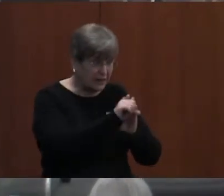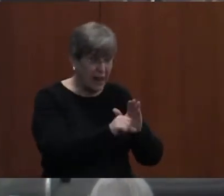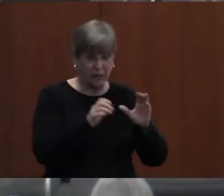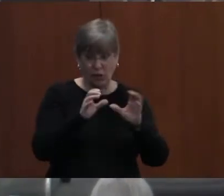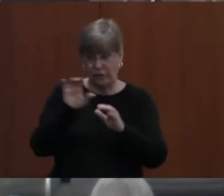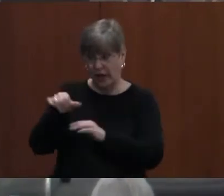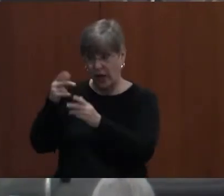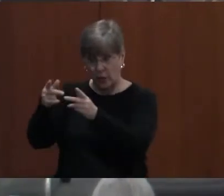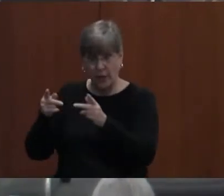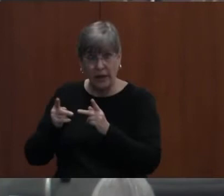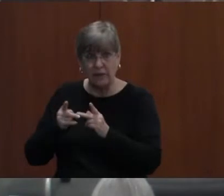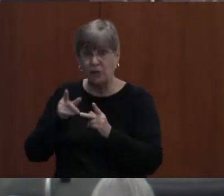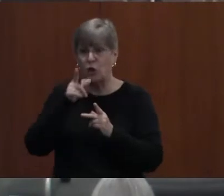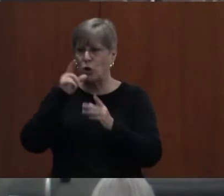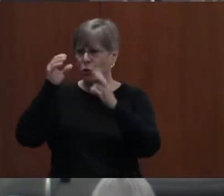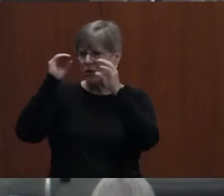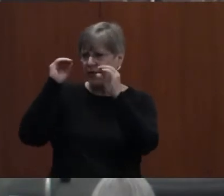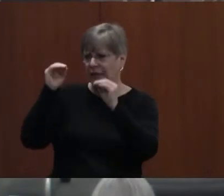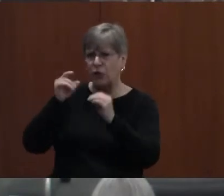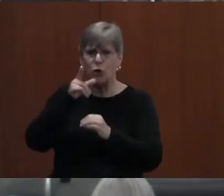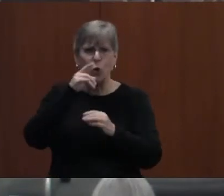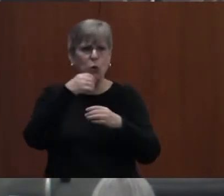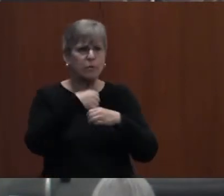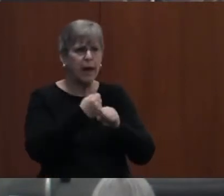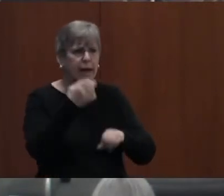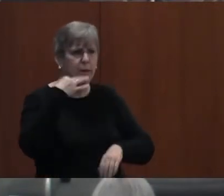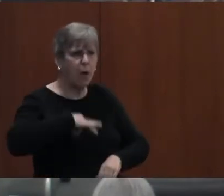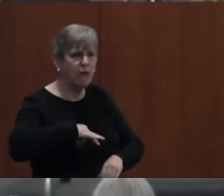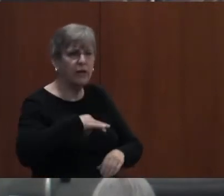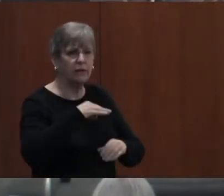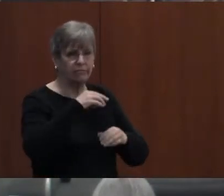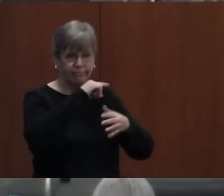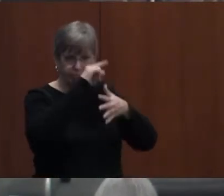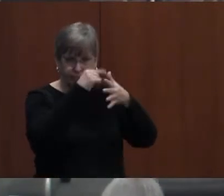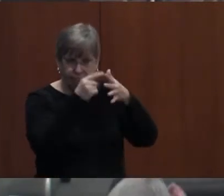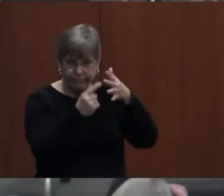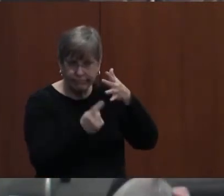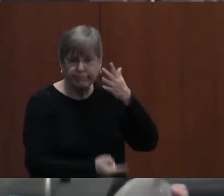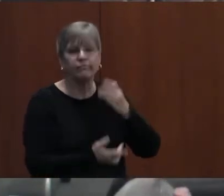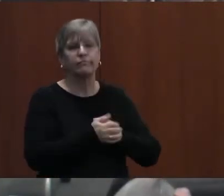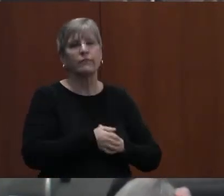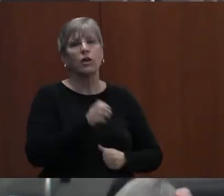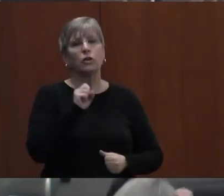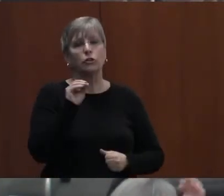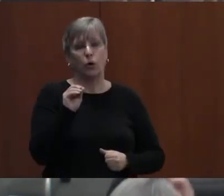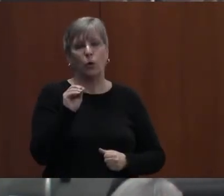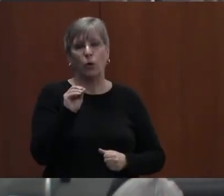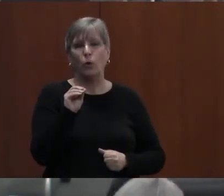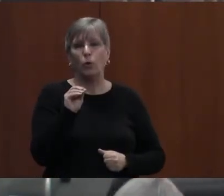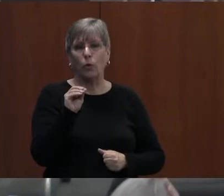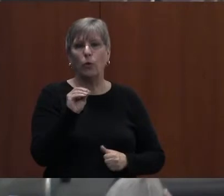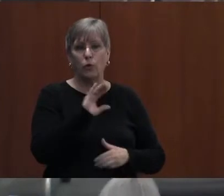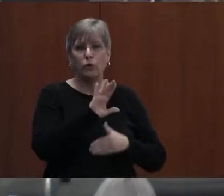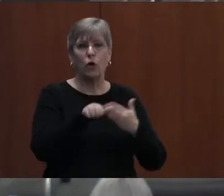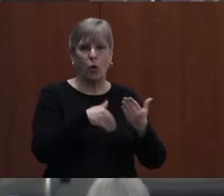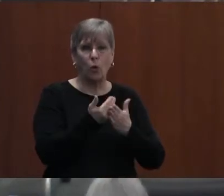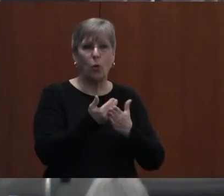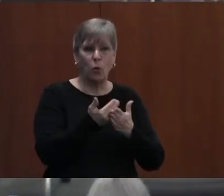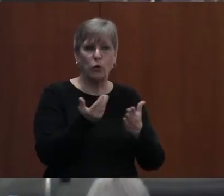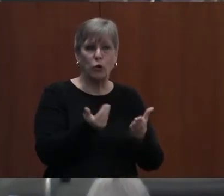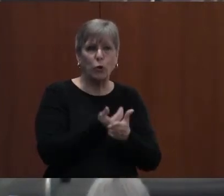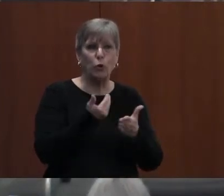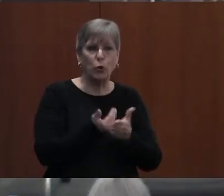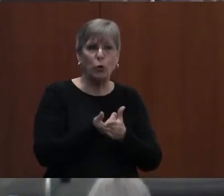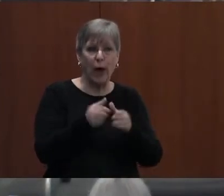certified elsewhere, who is teaching, who is making profit, et cetera, et cetera. So it's a whole kind of new field